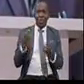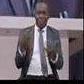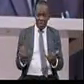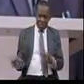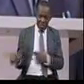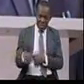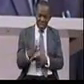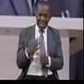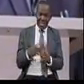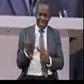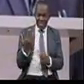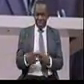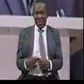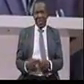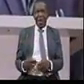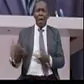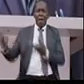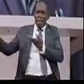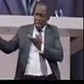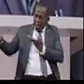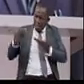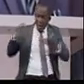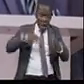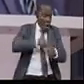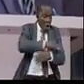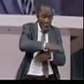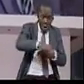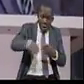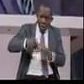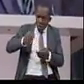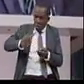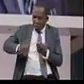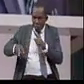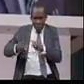Bring all our neighbors, your friends,